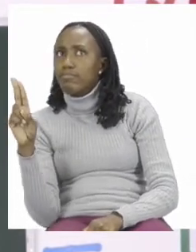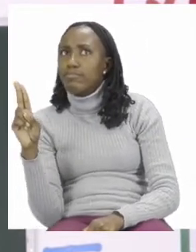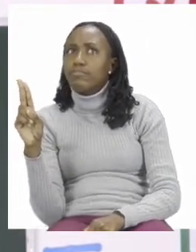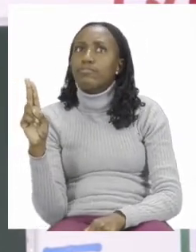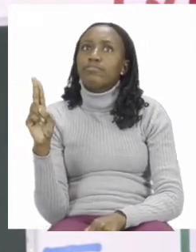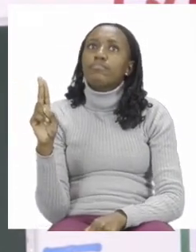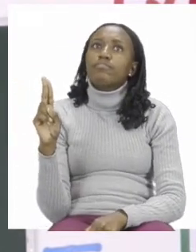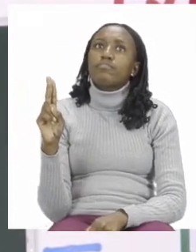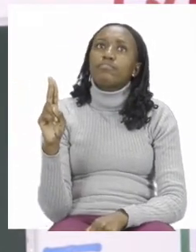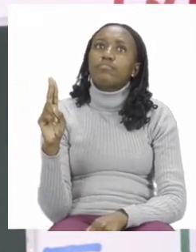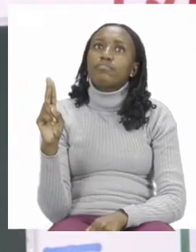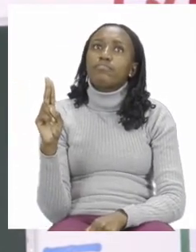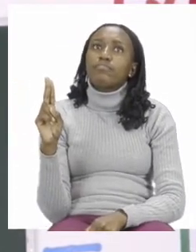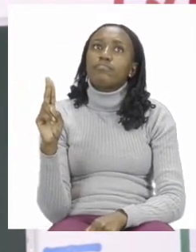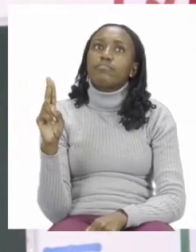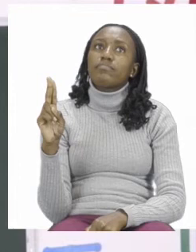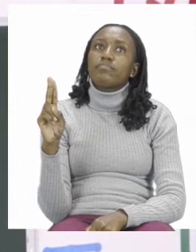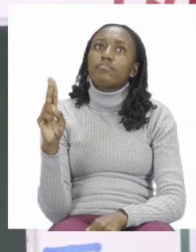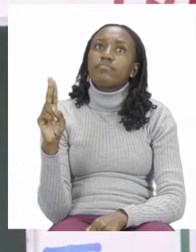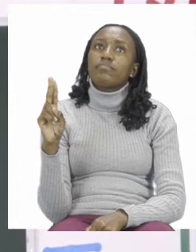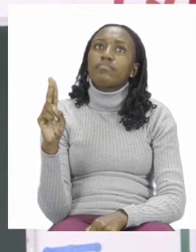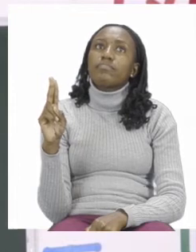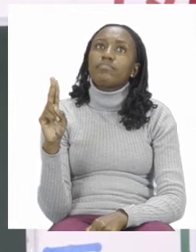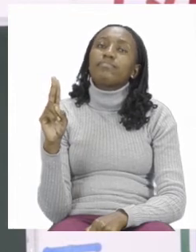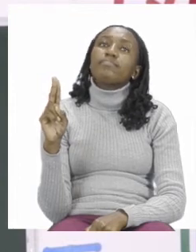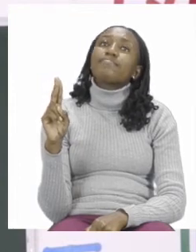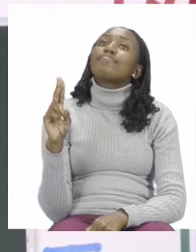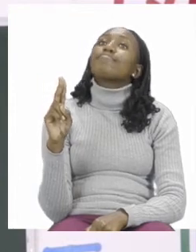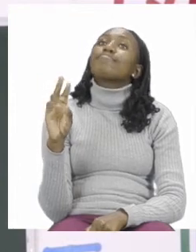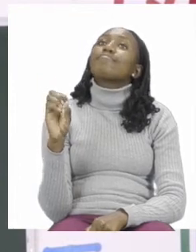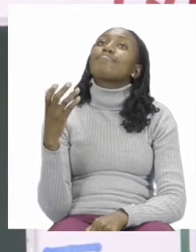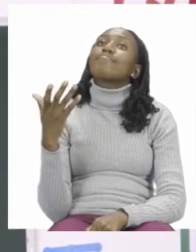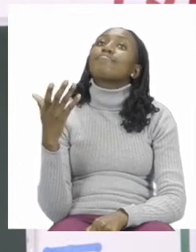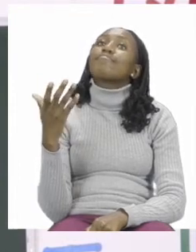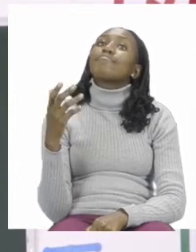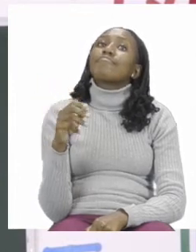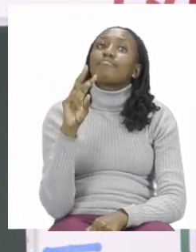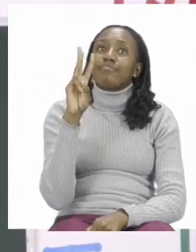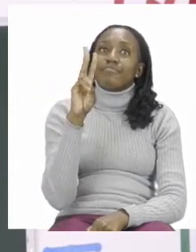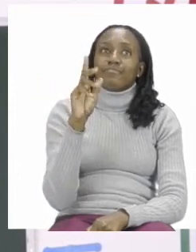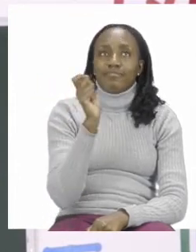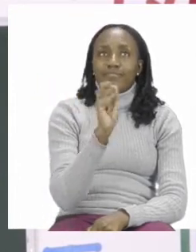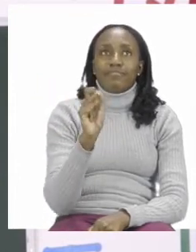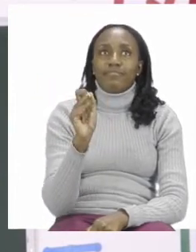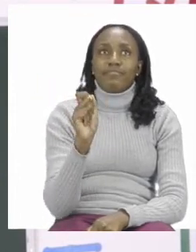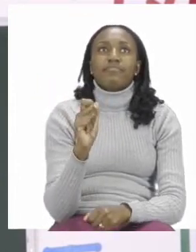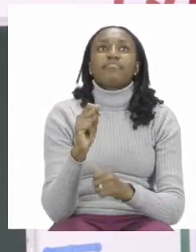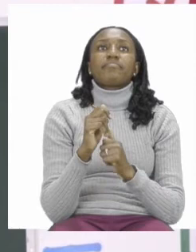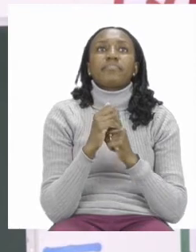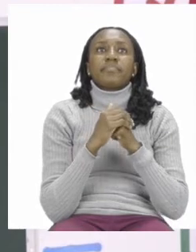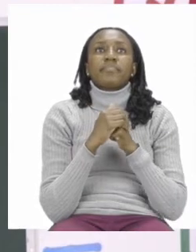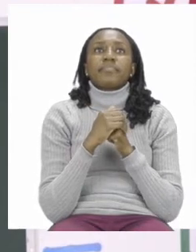the next one, we have Mrs. Eunice. And how many does she have? Three, good job.